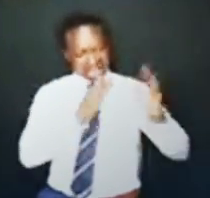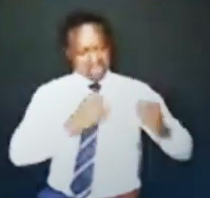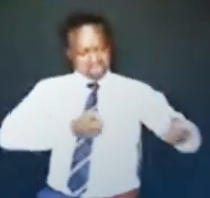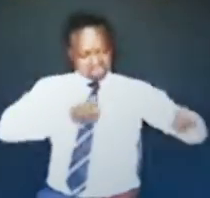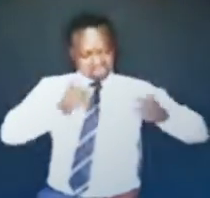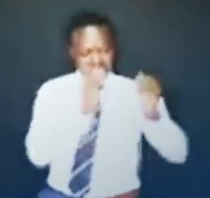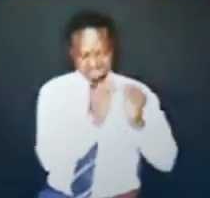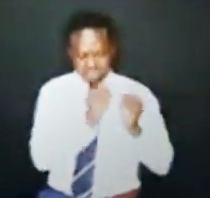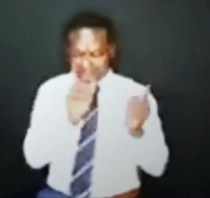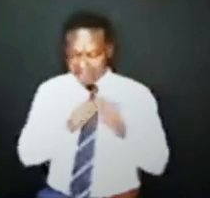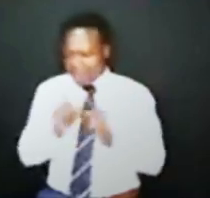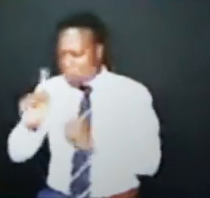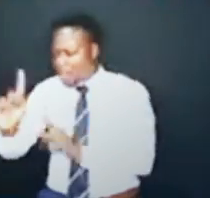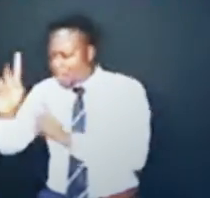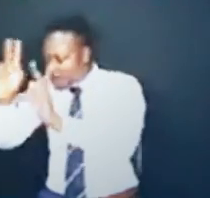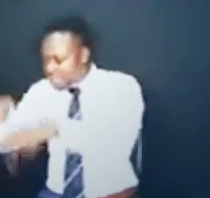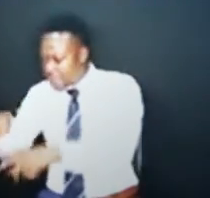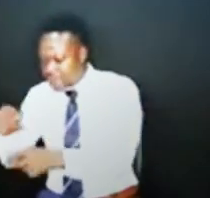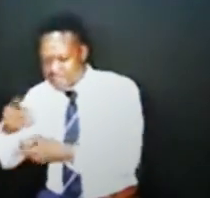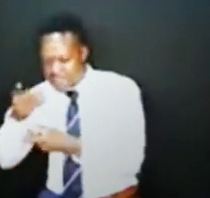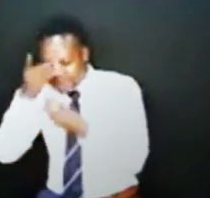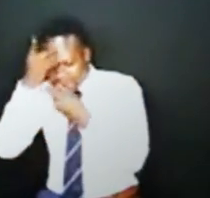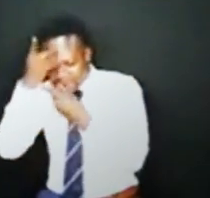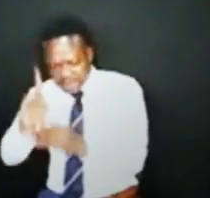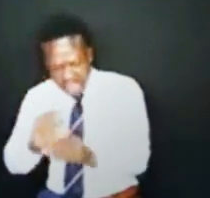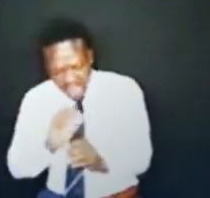for him.